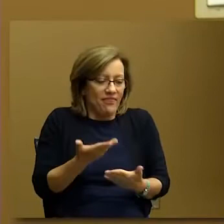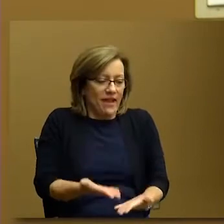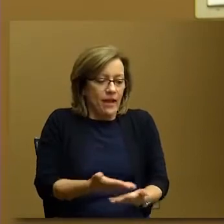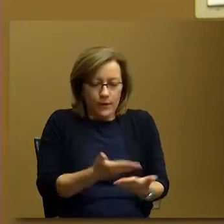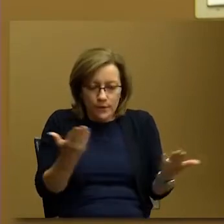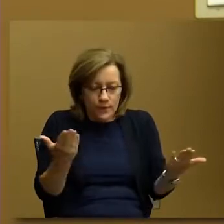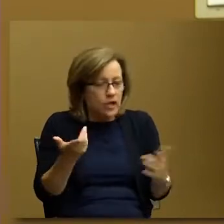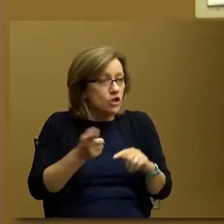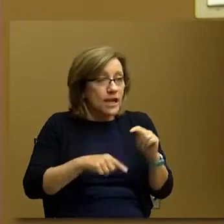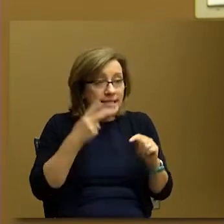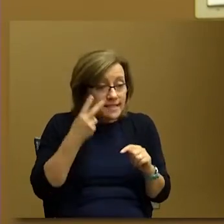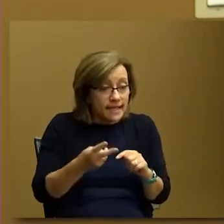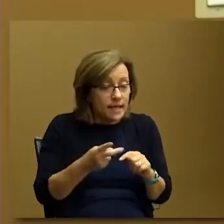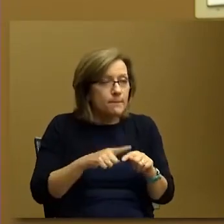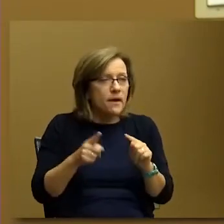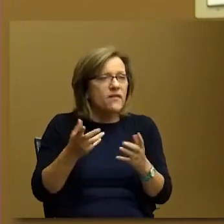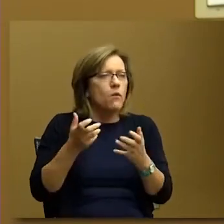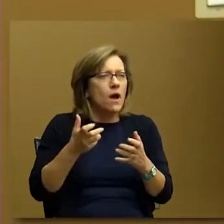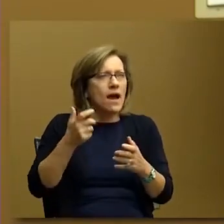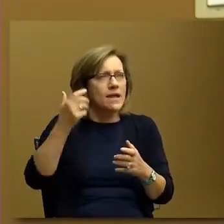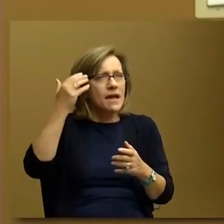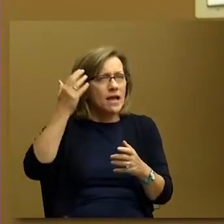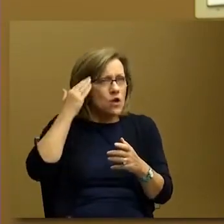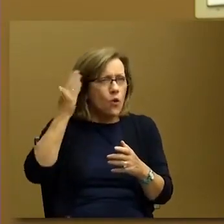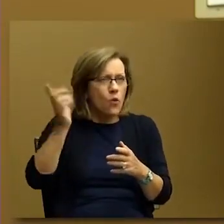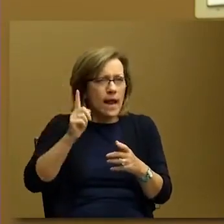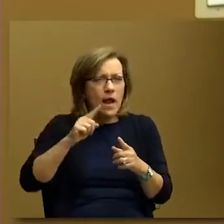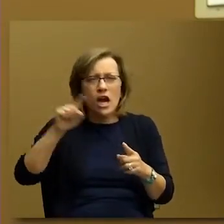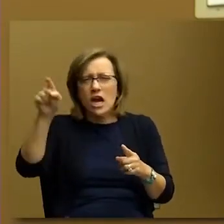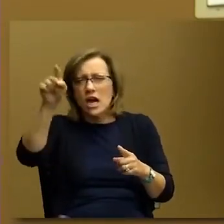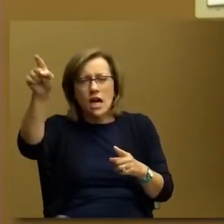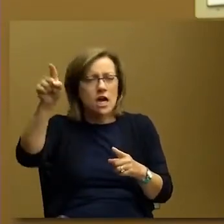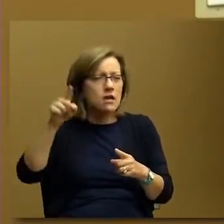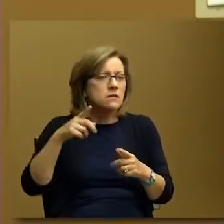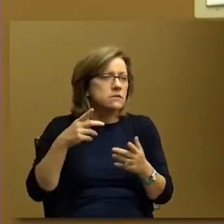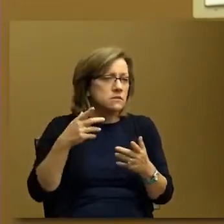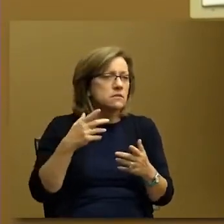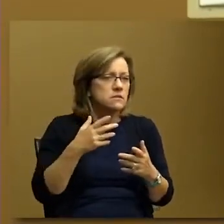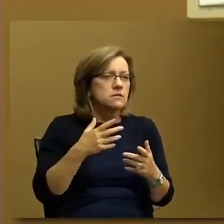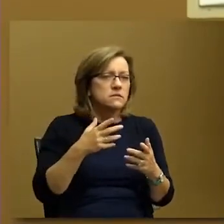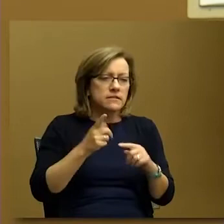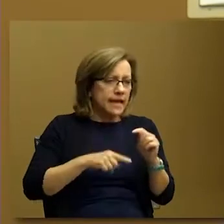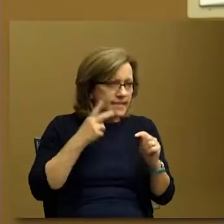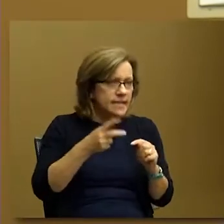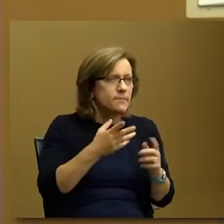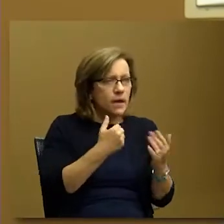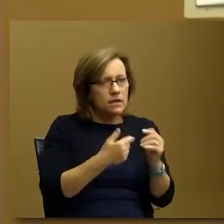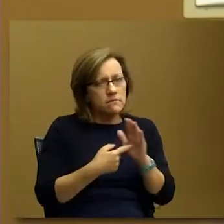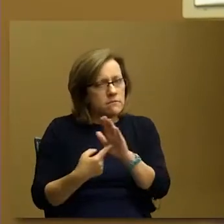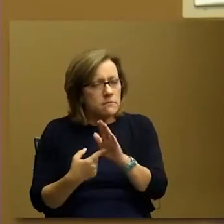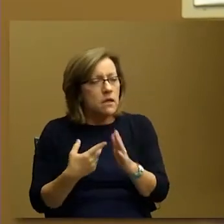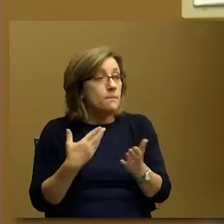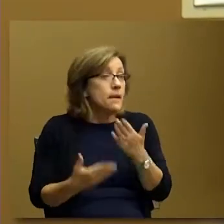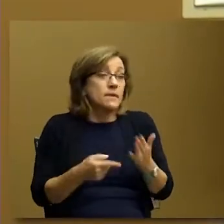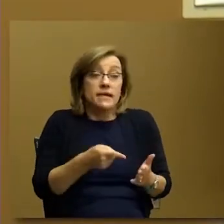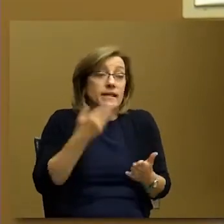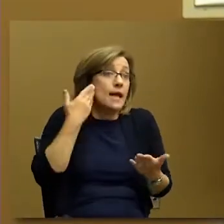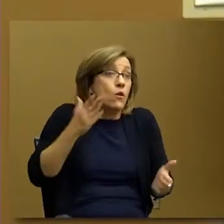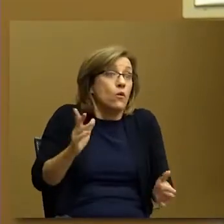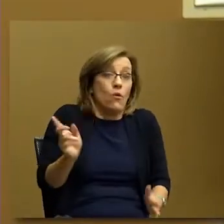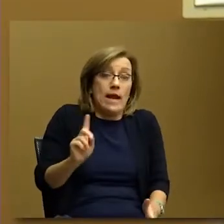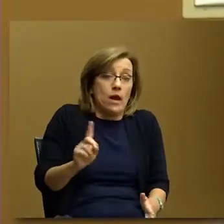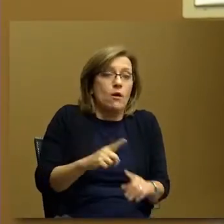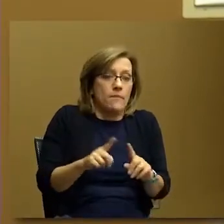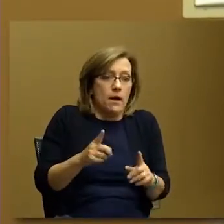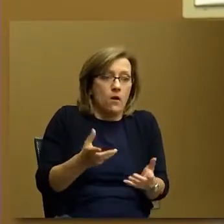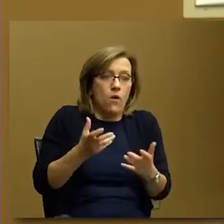they can't see it, but they want it. They know where it is. Okay, so, or maybe they don't know where it is, but